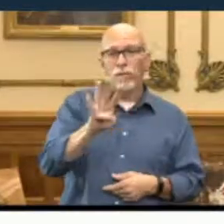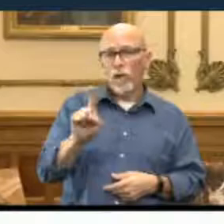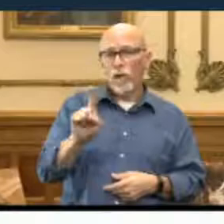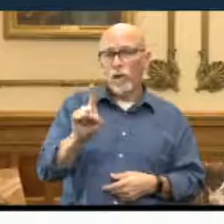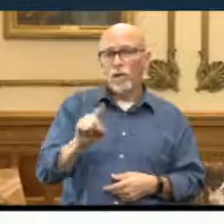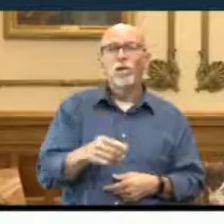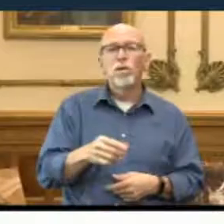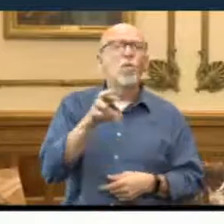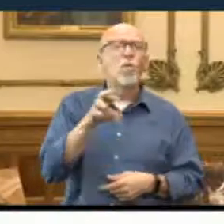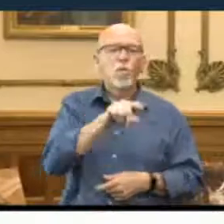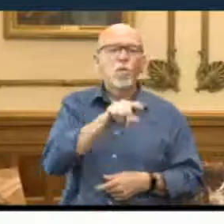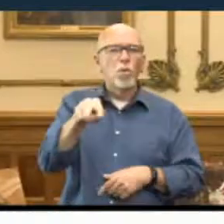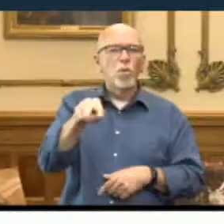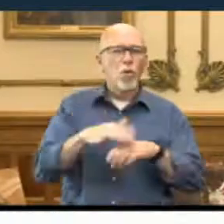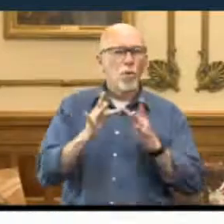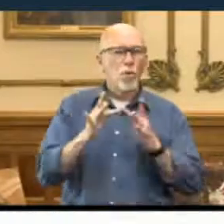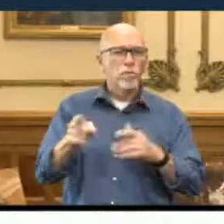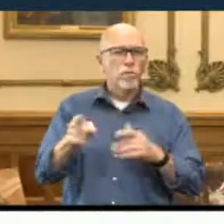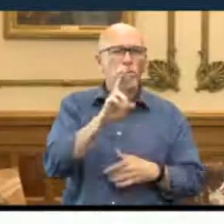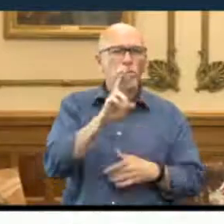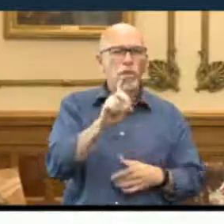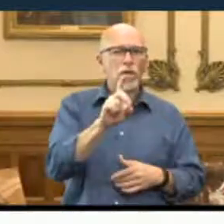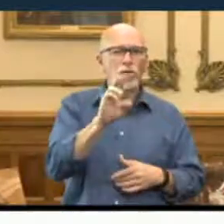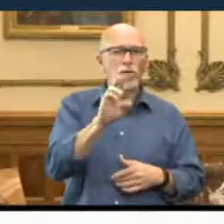1-888-684-1441, or just go online to